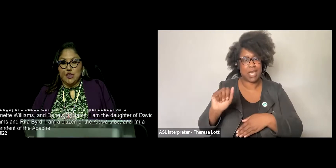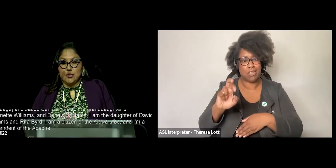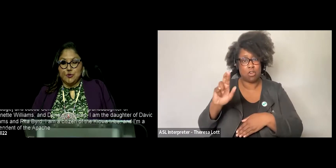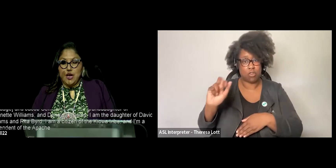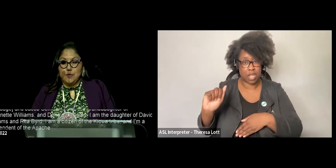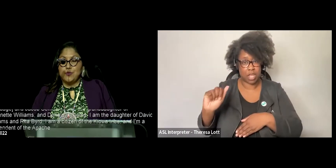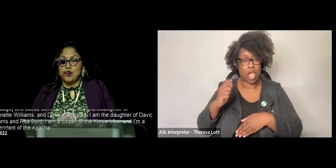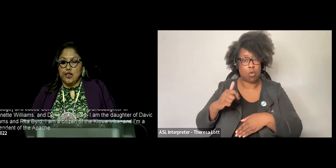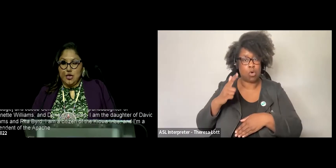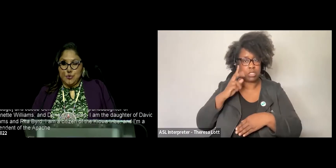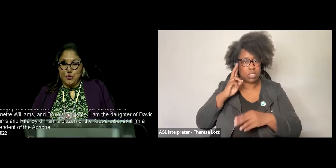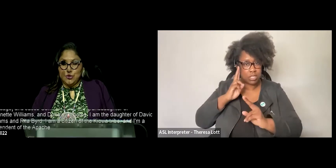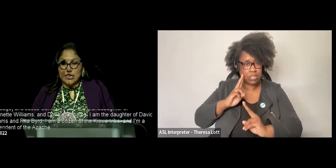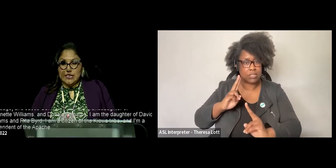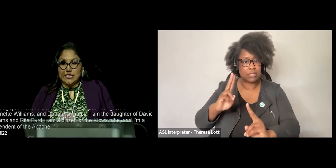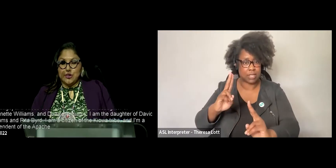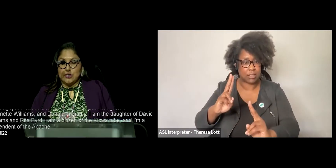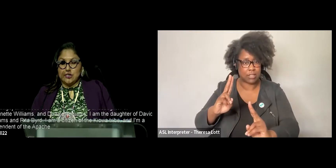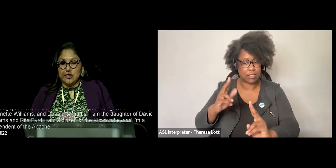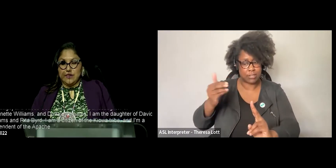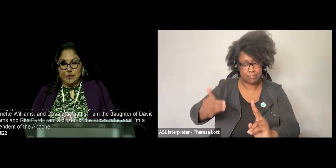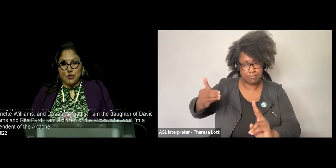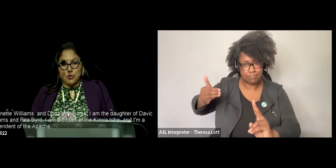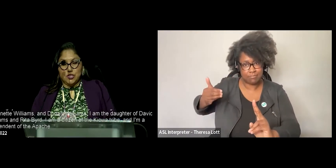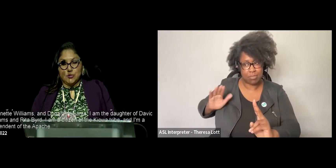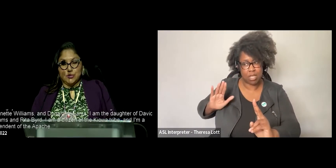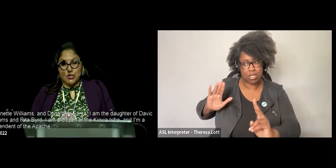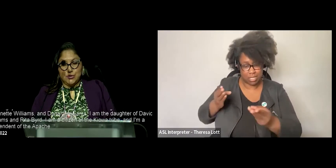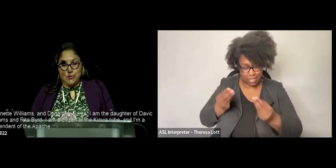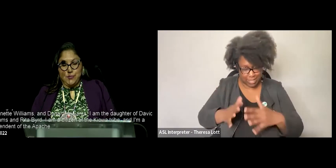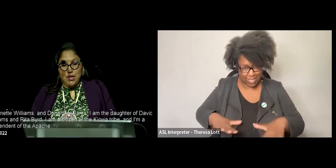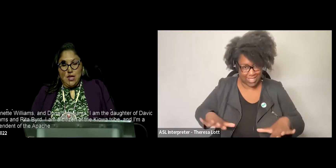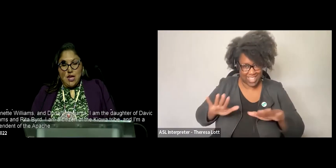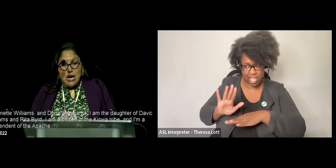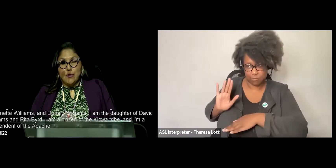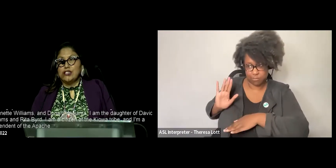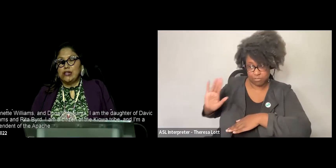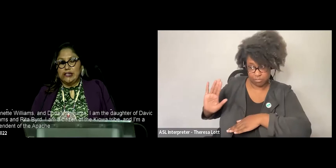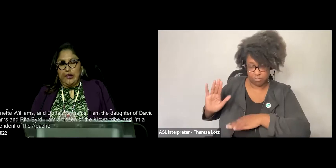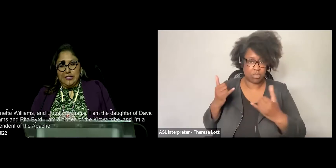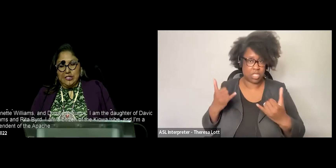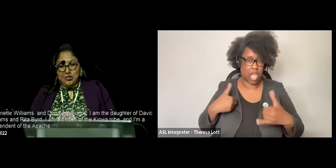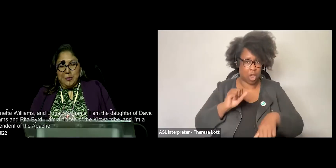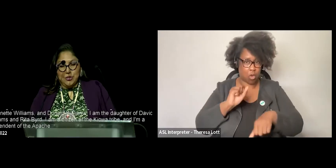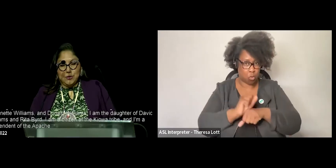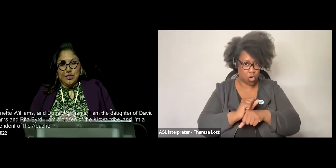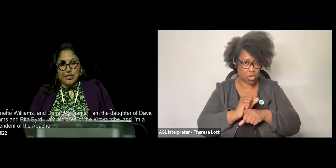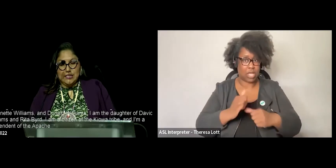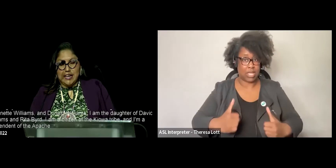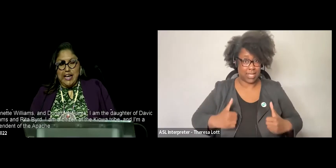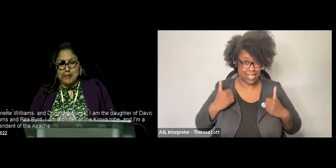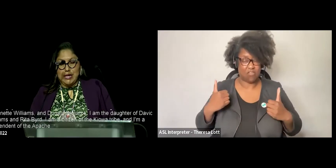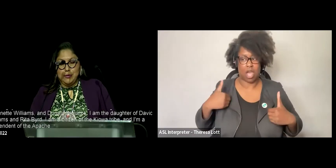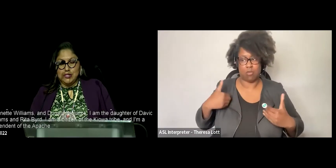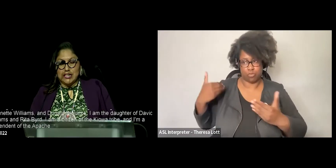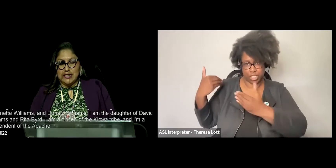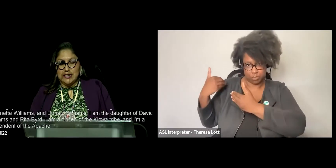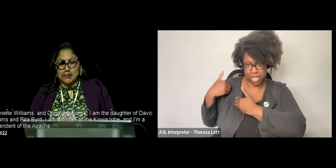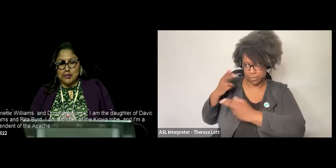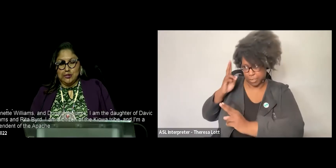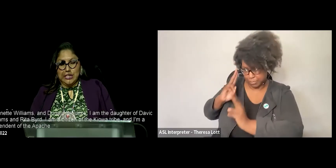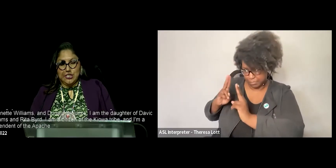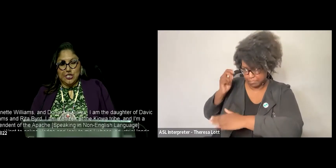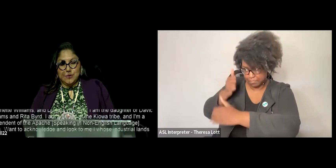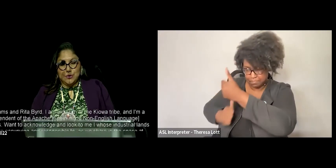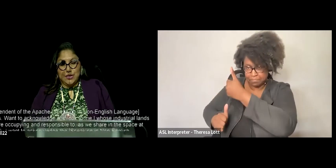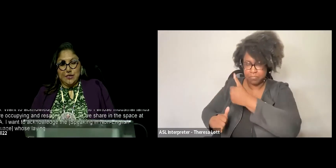the Spiyalashpa Puyallup, whose land I work, live, and am responsible to. I want to acknowledge the tribal communities I have been able to connect